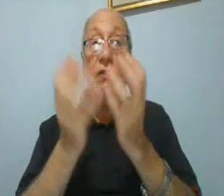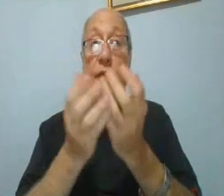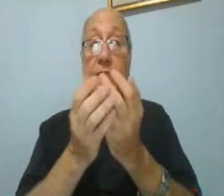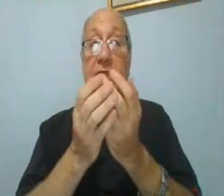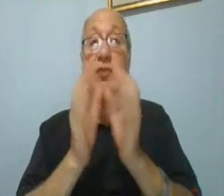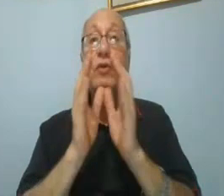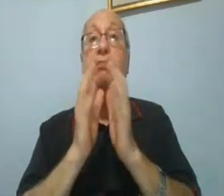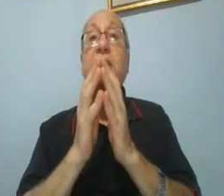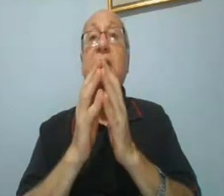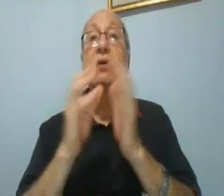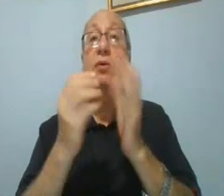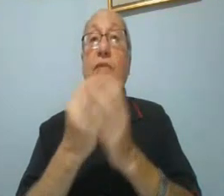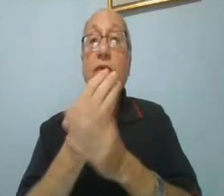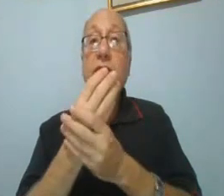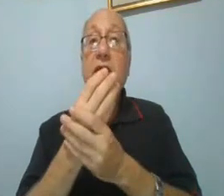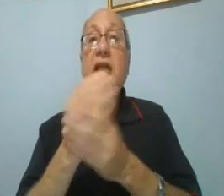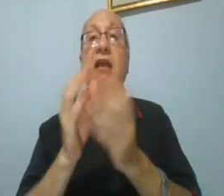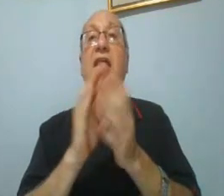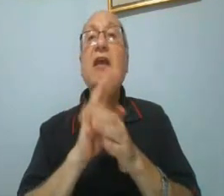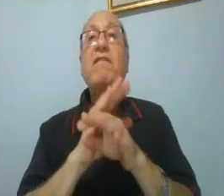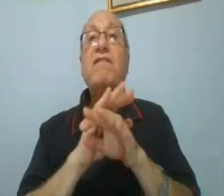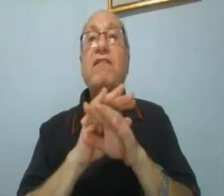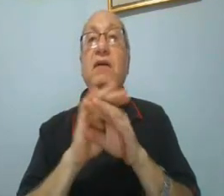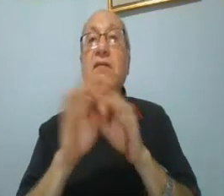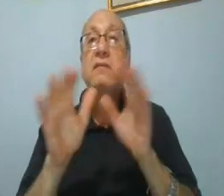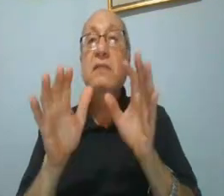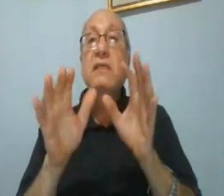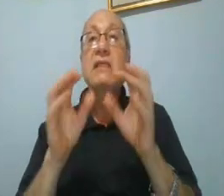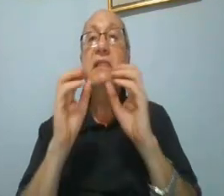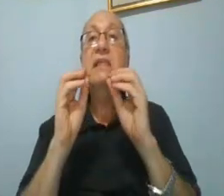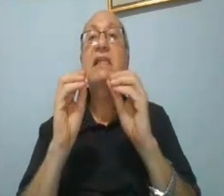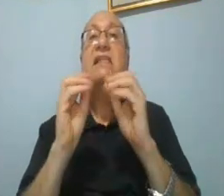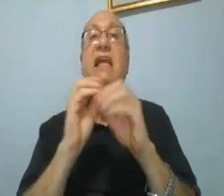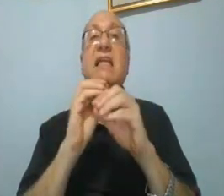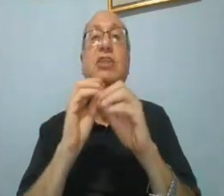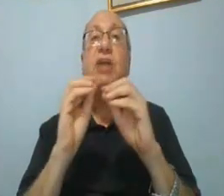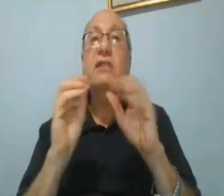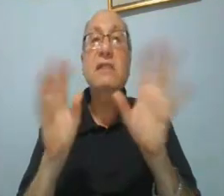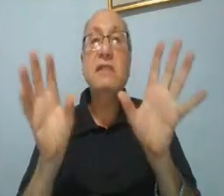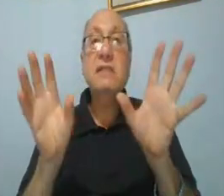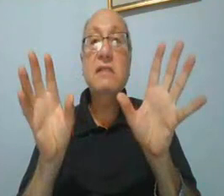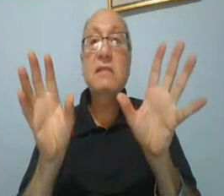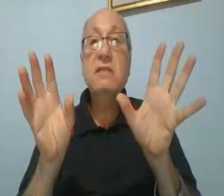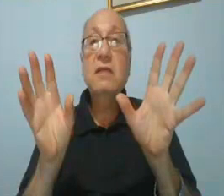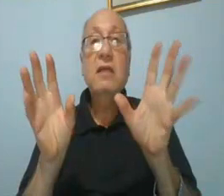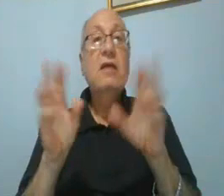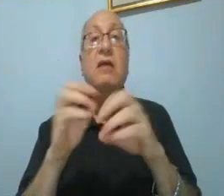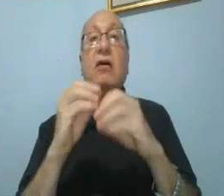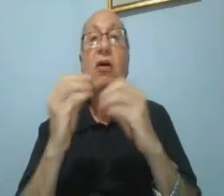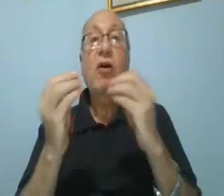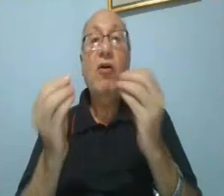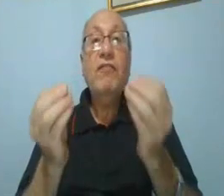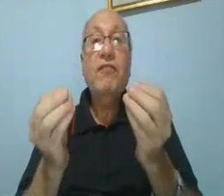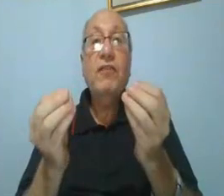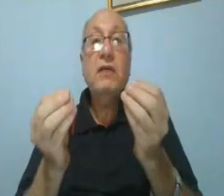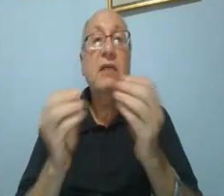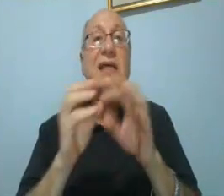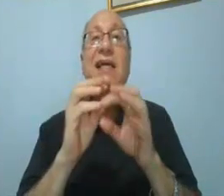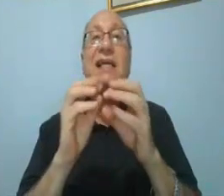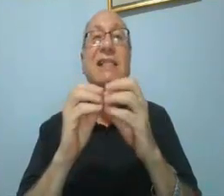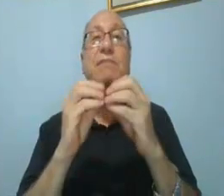All these equipments should be worn if there is any chance